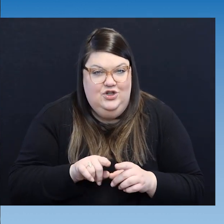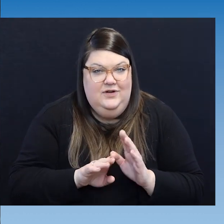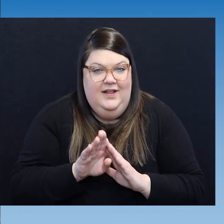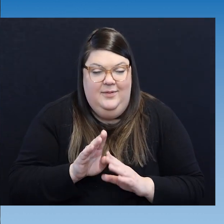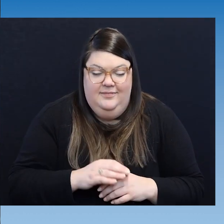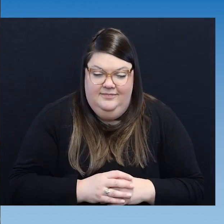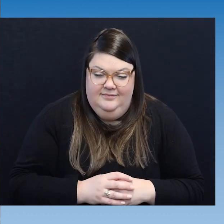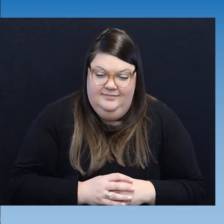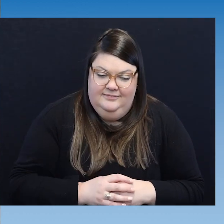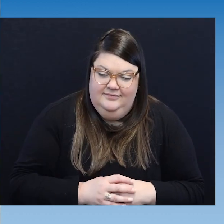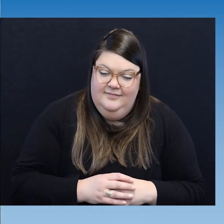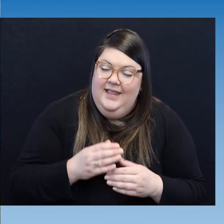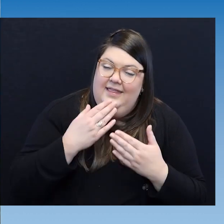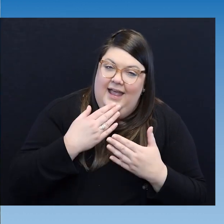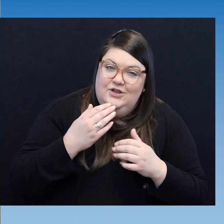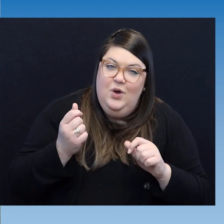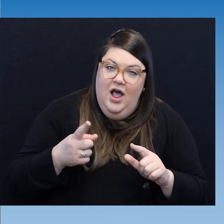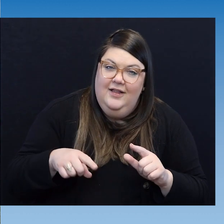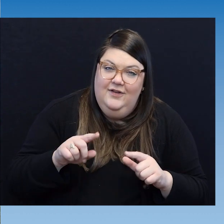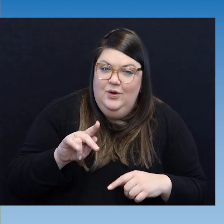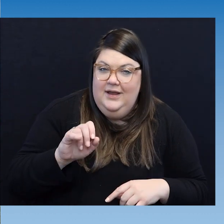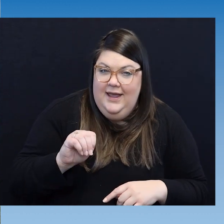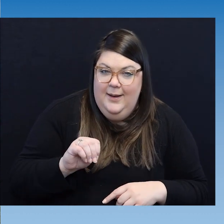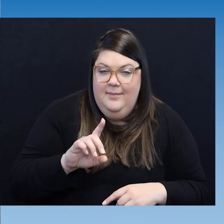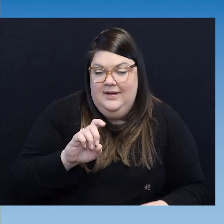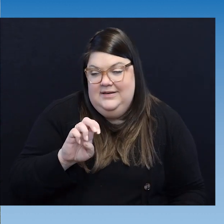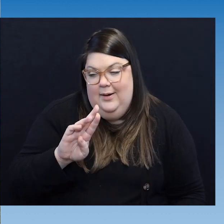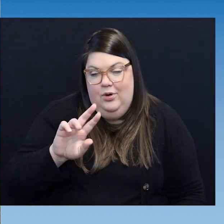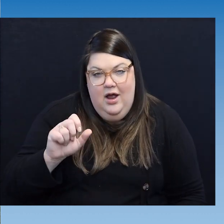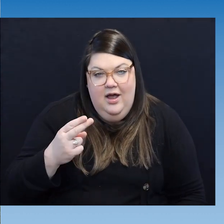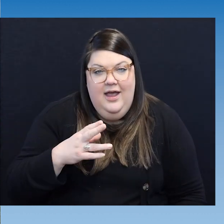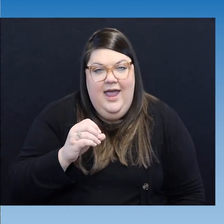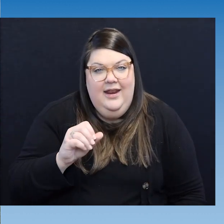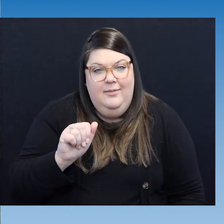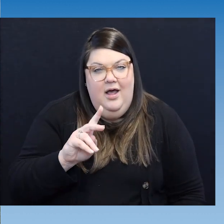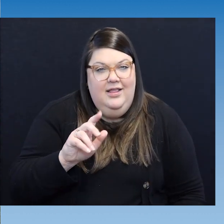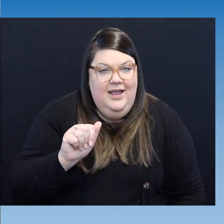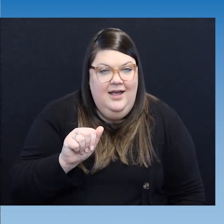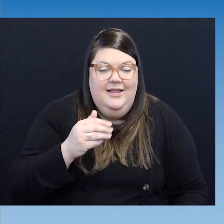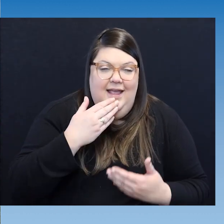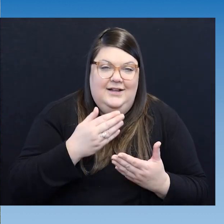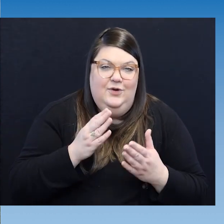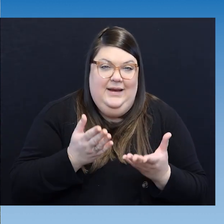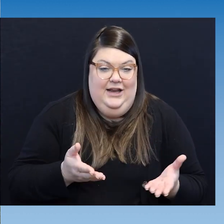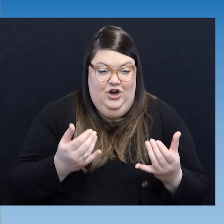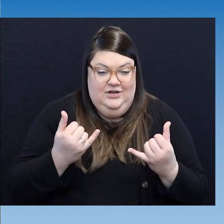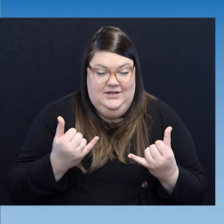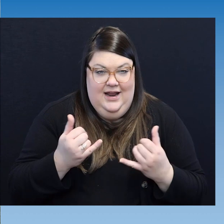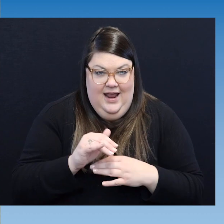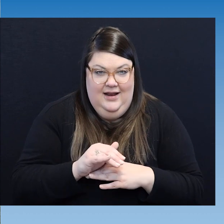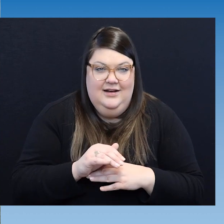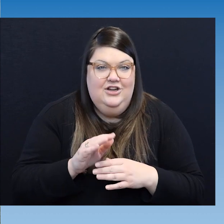it. Thanks to all of you, Kim and Deborah and Amalia. Thank you so much for being here tonight and sharing